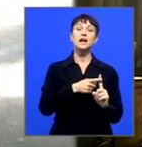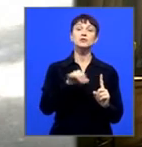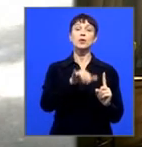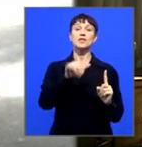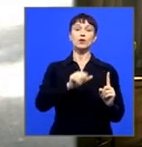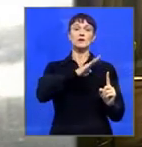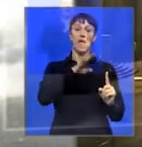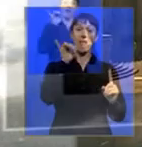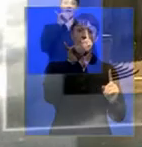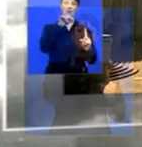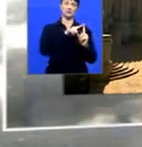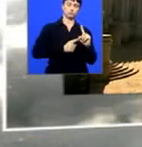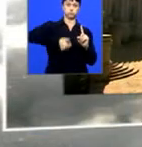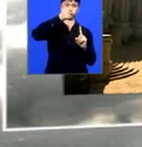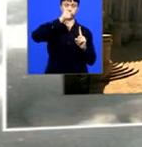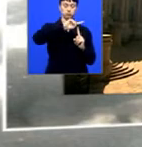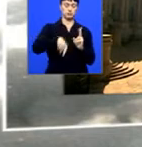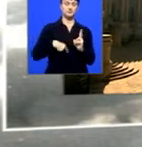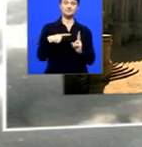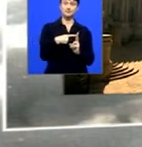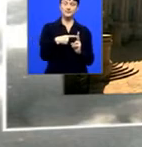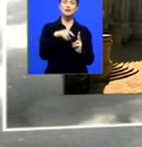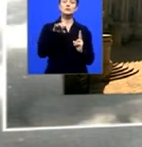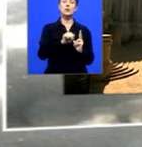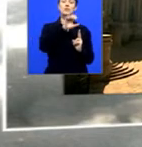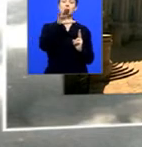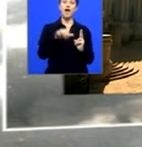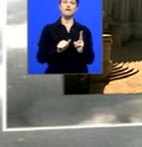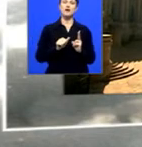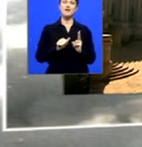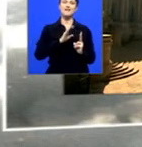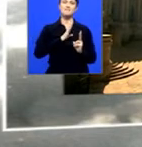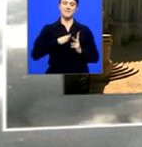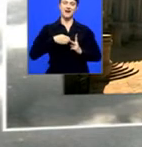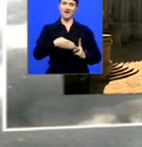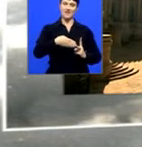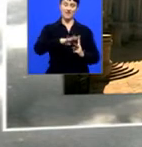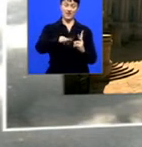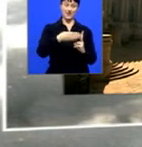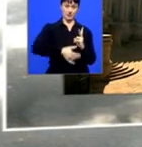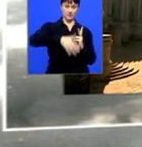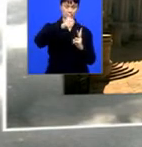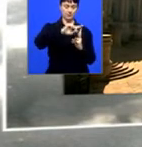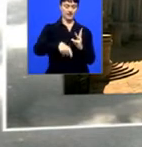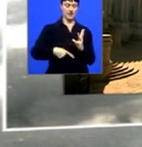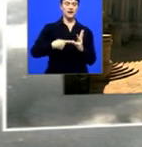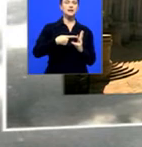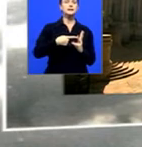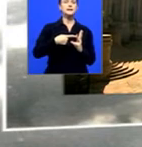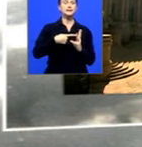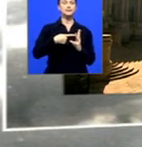Force, followed next to him by the Chief of the South African Navy, and then the Chief of the the Surgeon